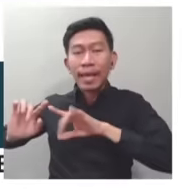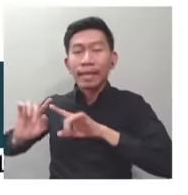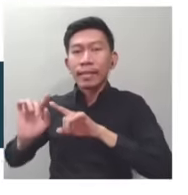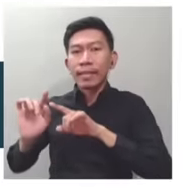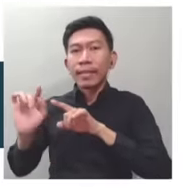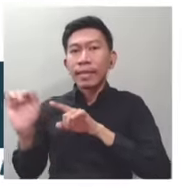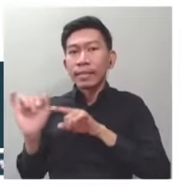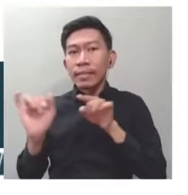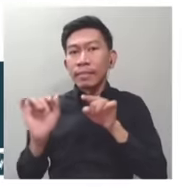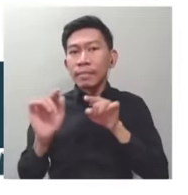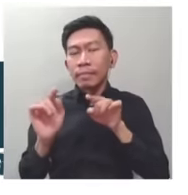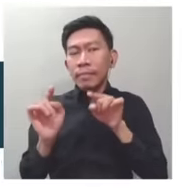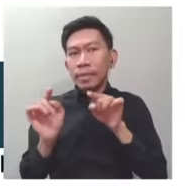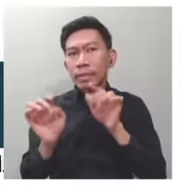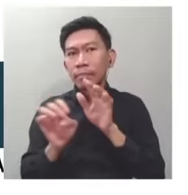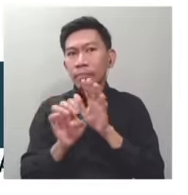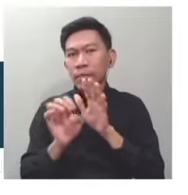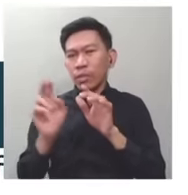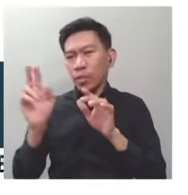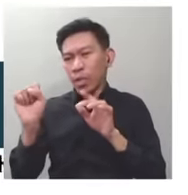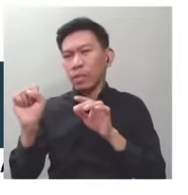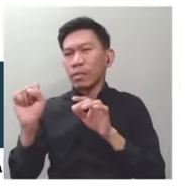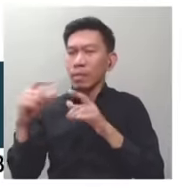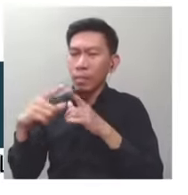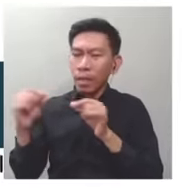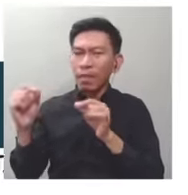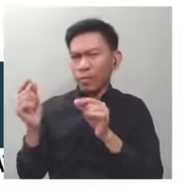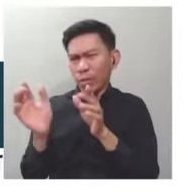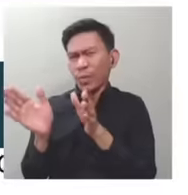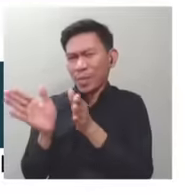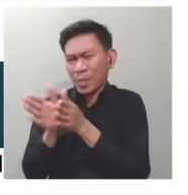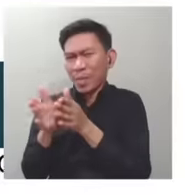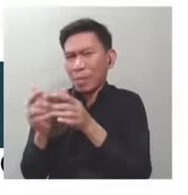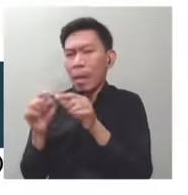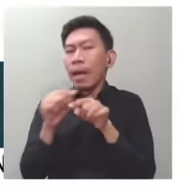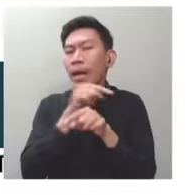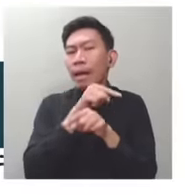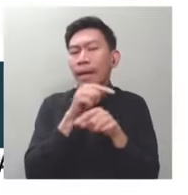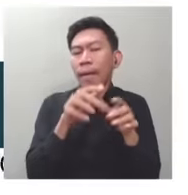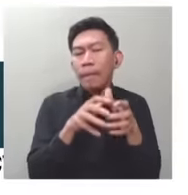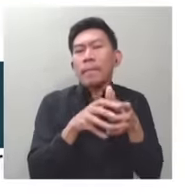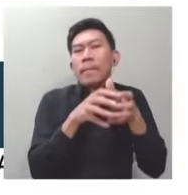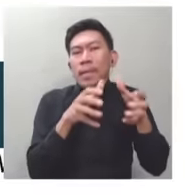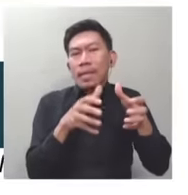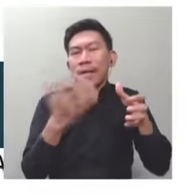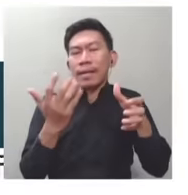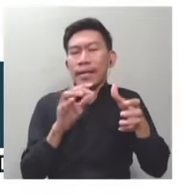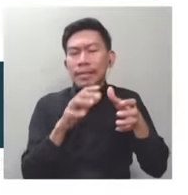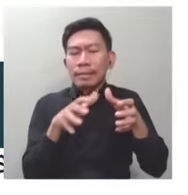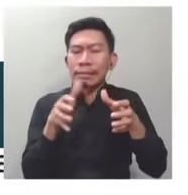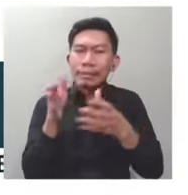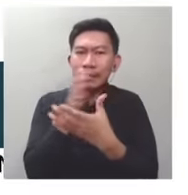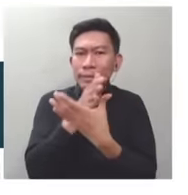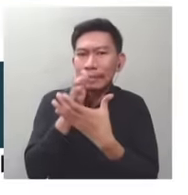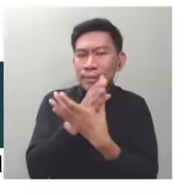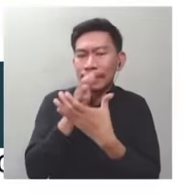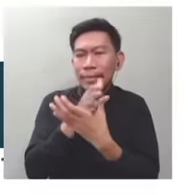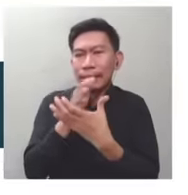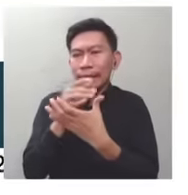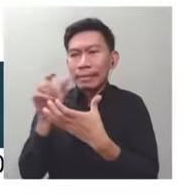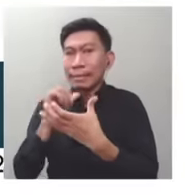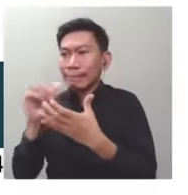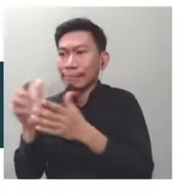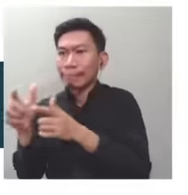bilateral alliances of the United States, U.S., Japan, U.S., South Korea, U.S., the Philippines. So it's somewhere in the middle. Usually have, of